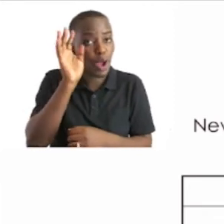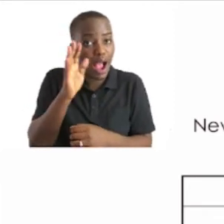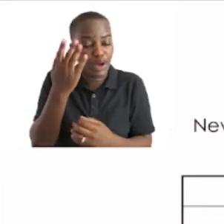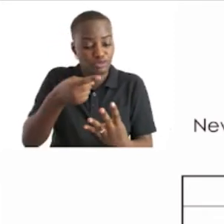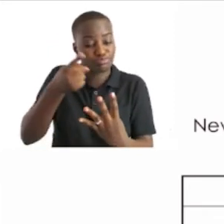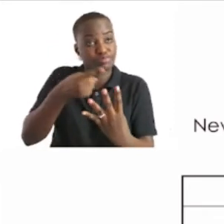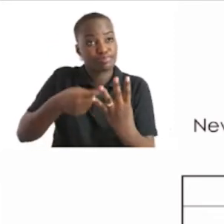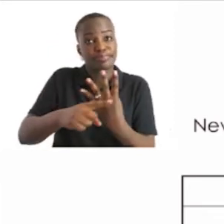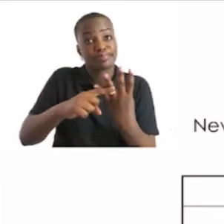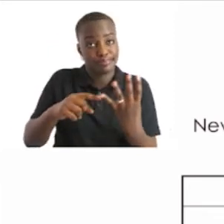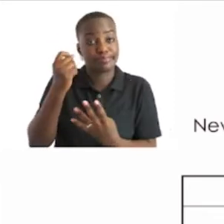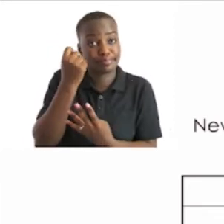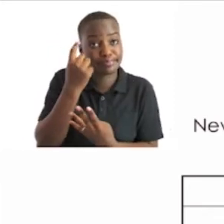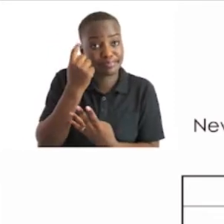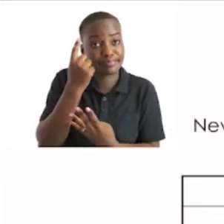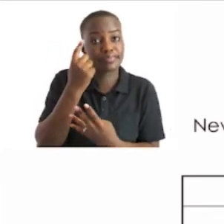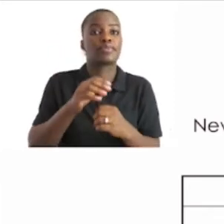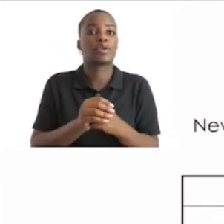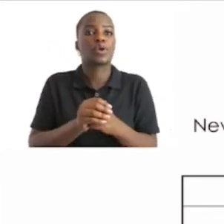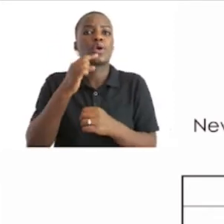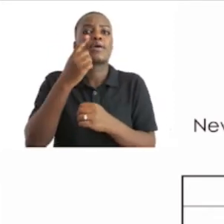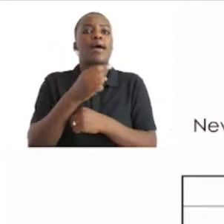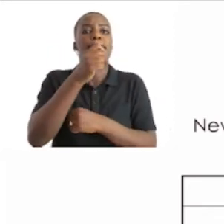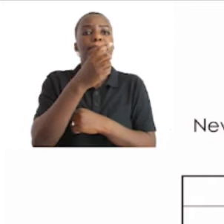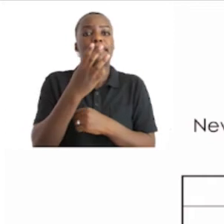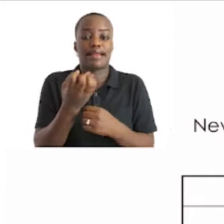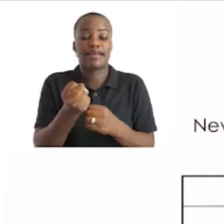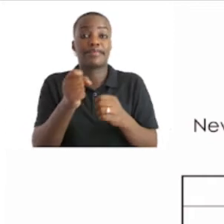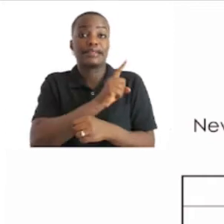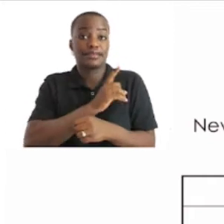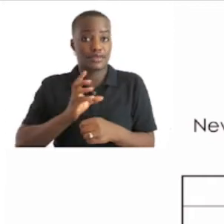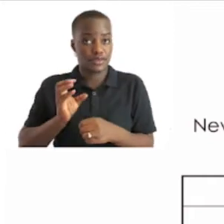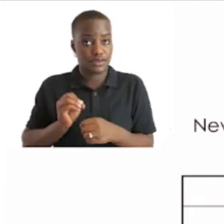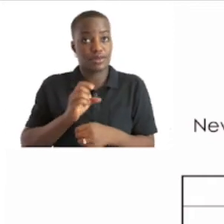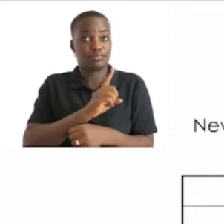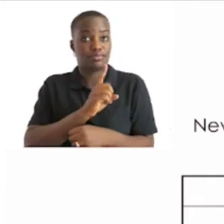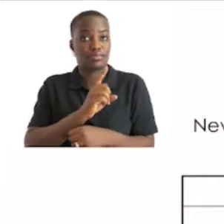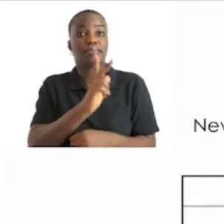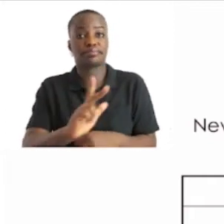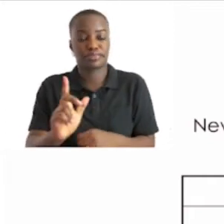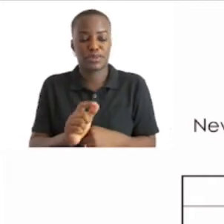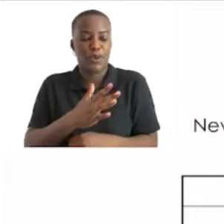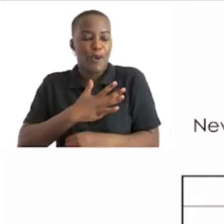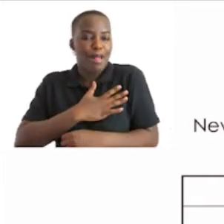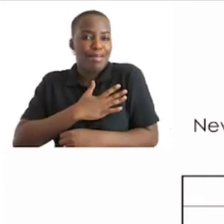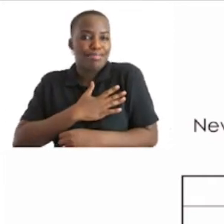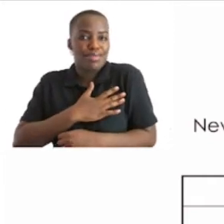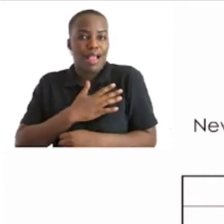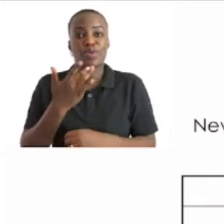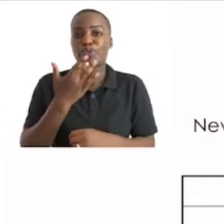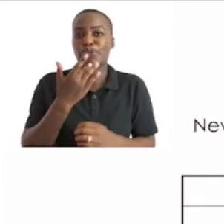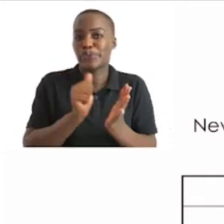read the tally chart, to say that maths has 10 people that they consider their favorite